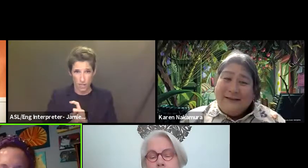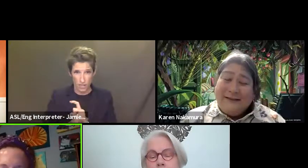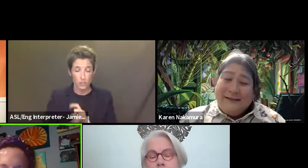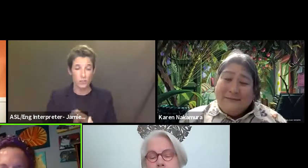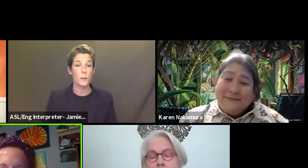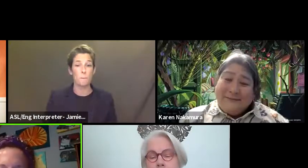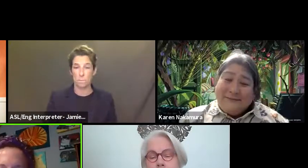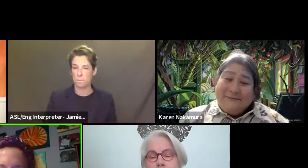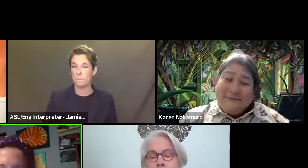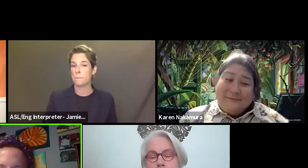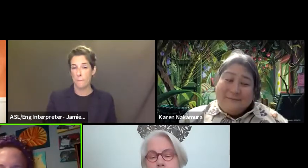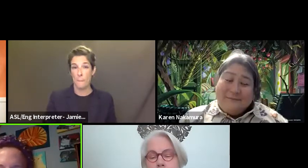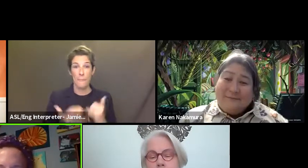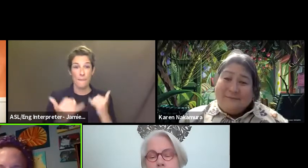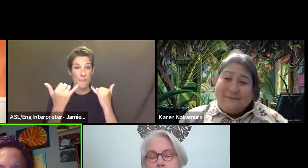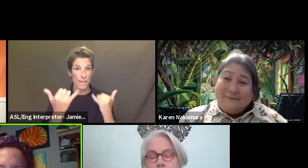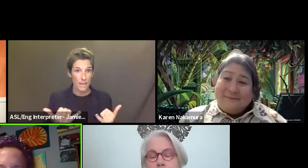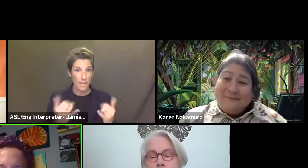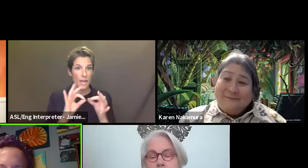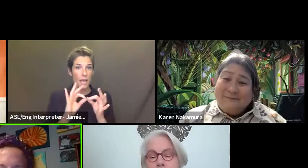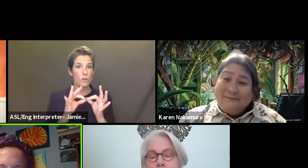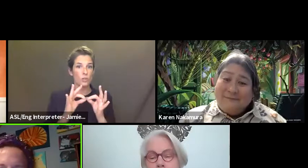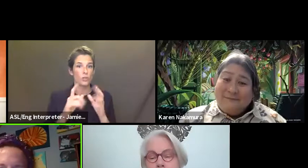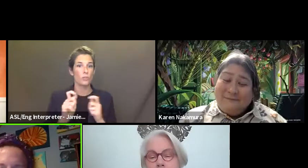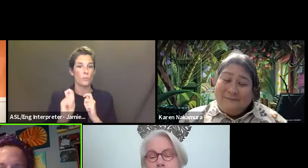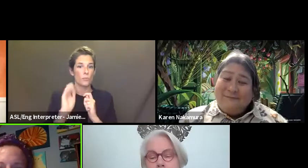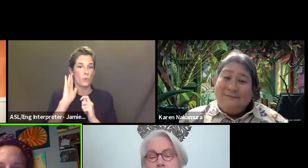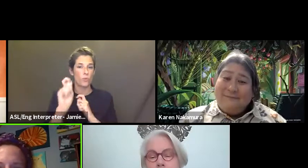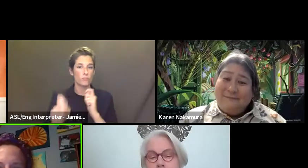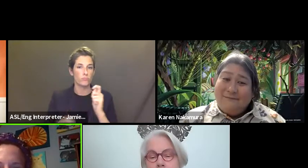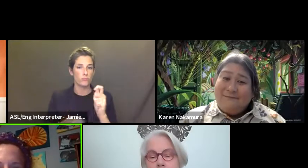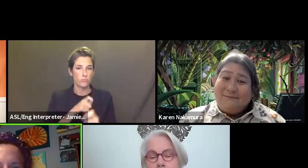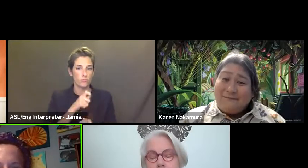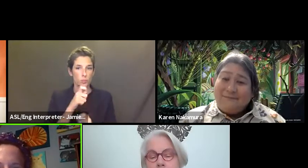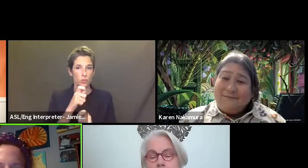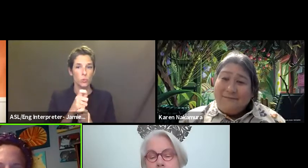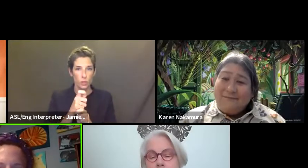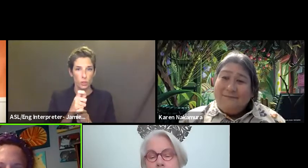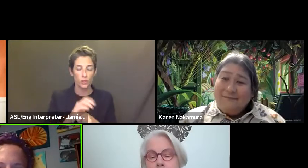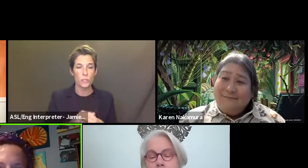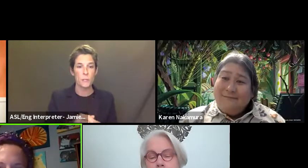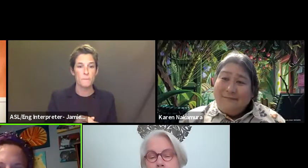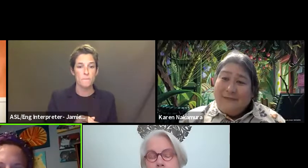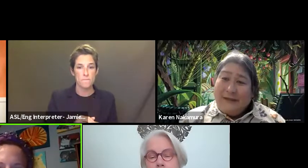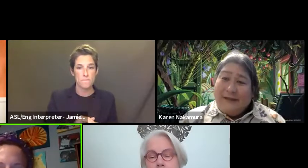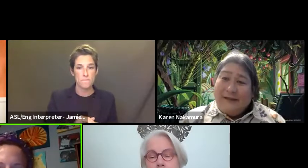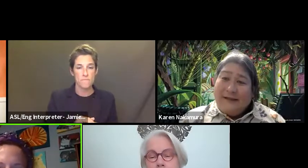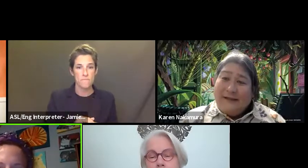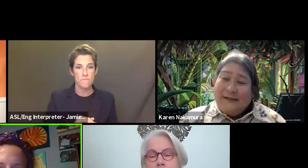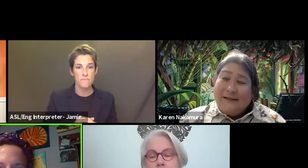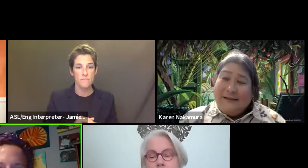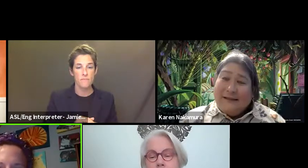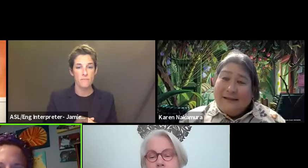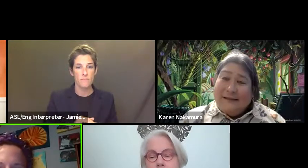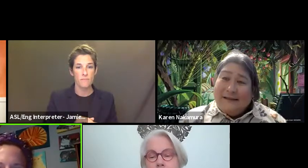There isn't one solution that's going to be accessible for all people, I suppose. But